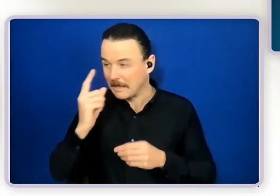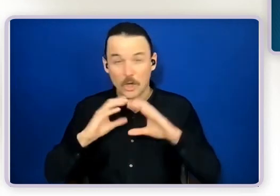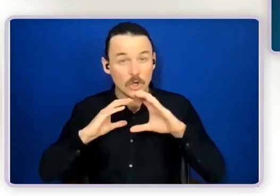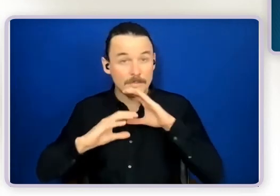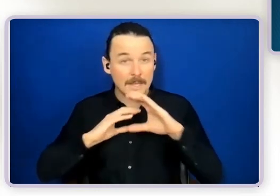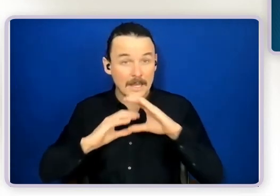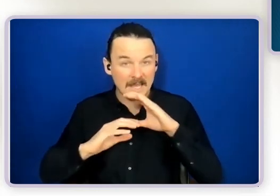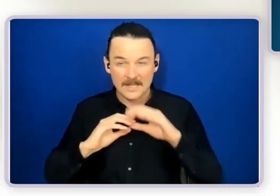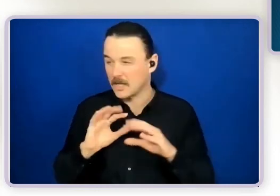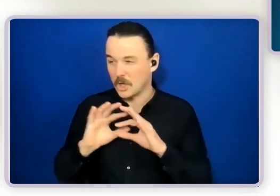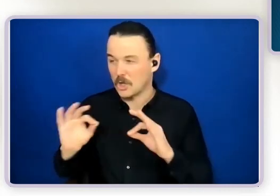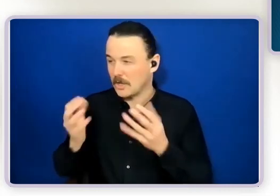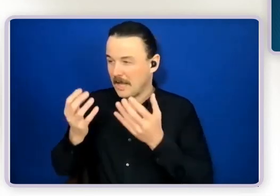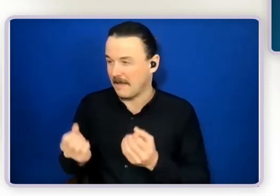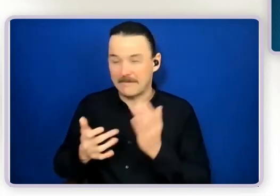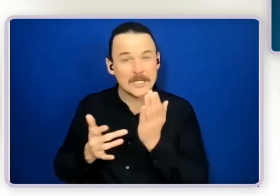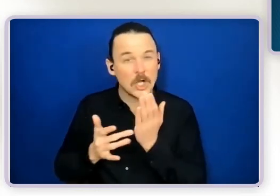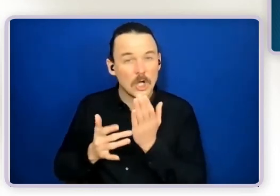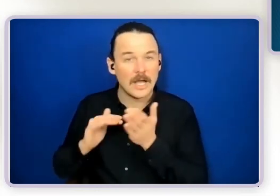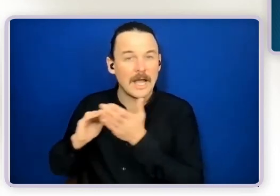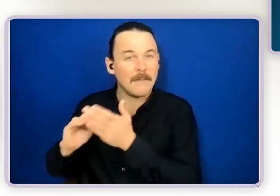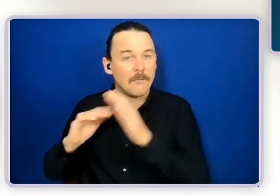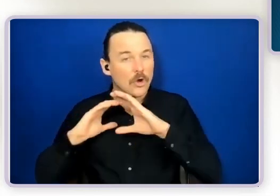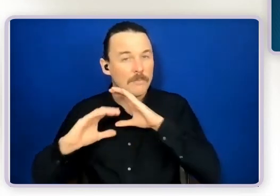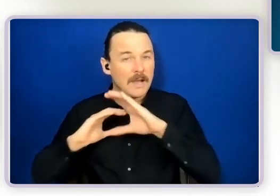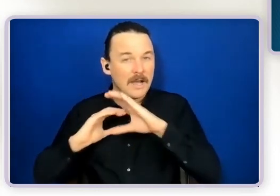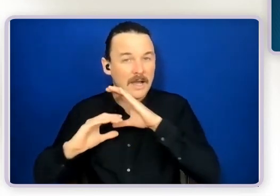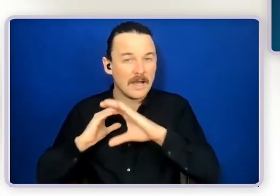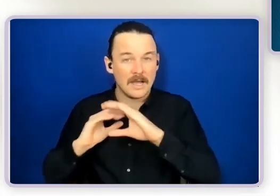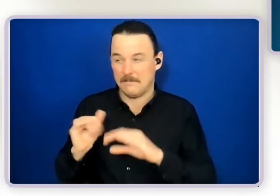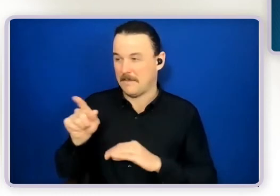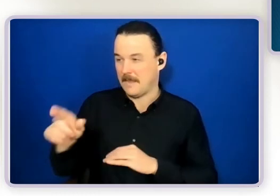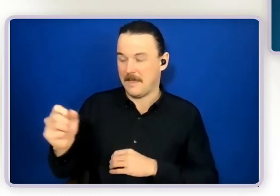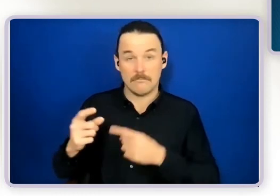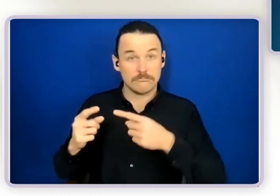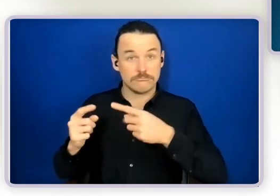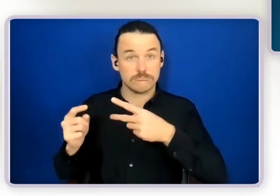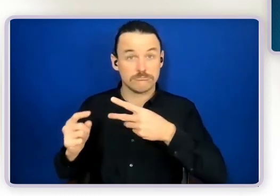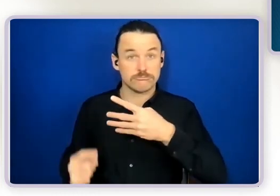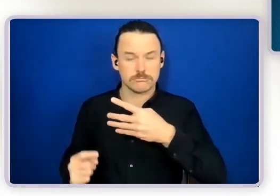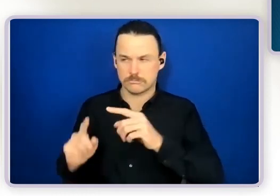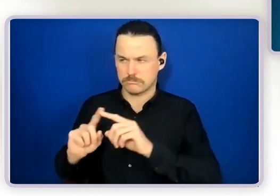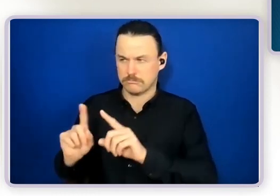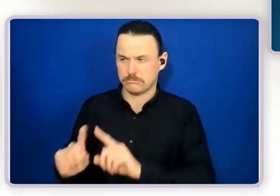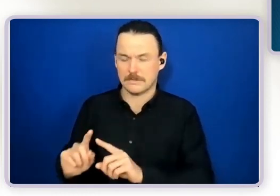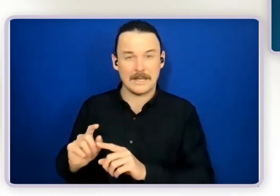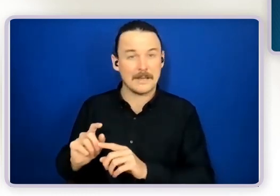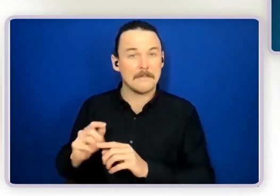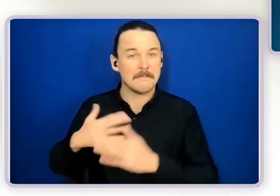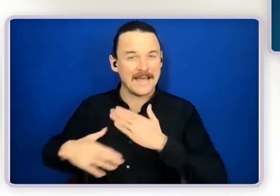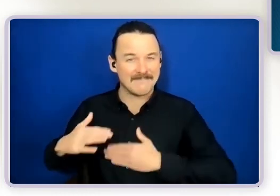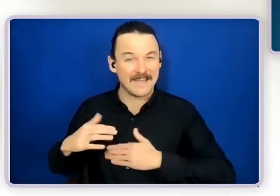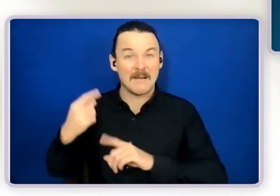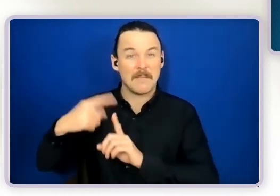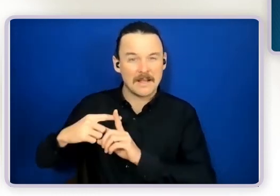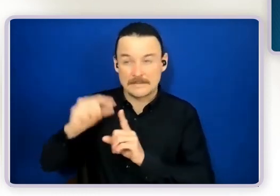multiple functions of the behaviour, and it might be a lot more difficult to work out. And so someone like me,